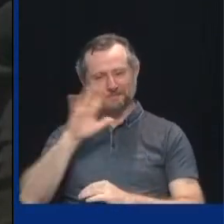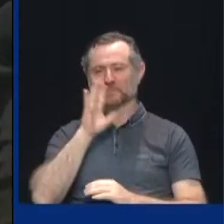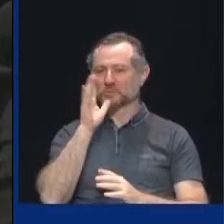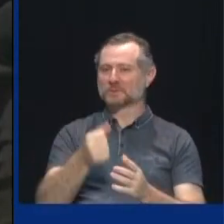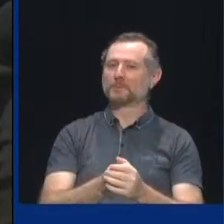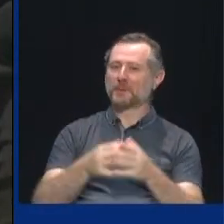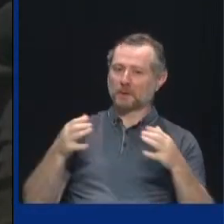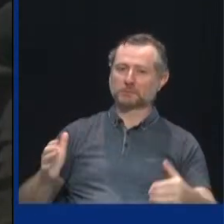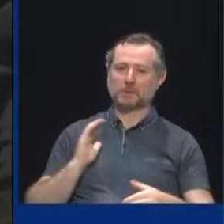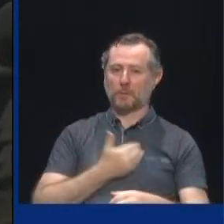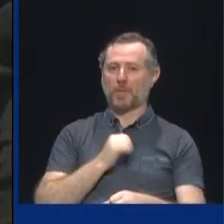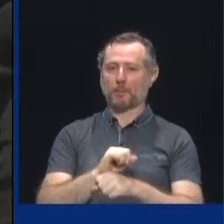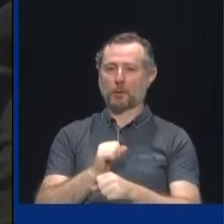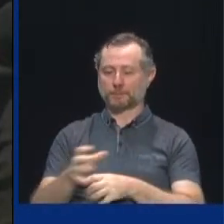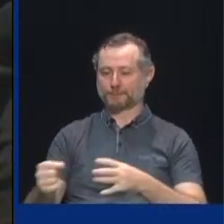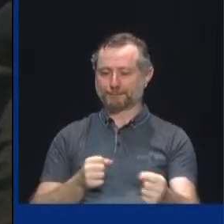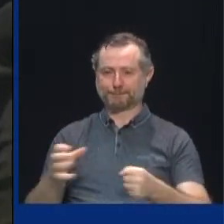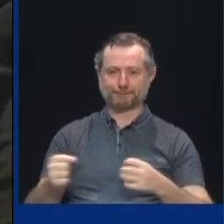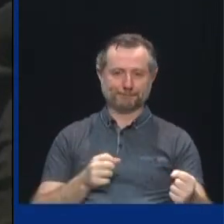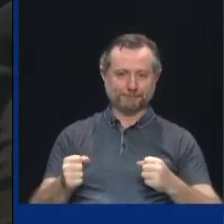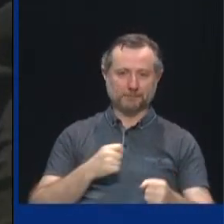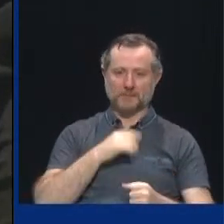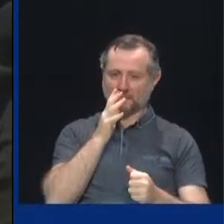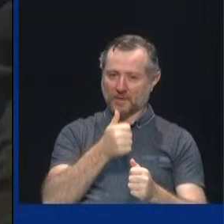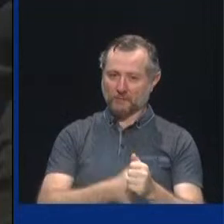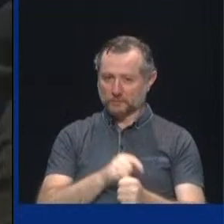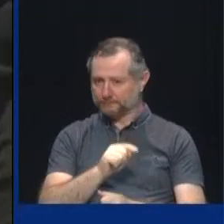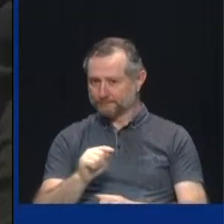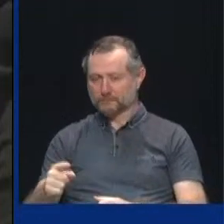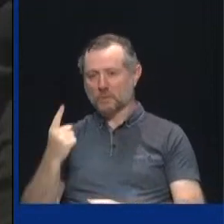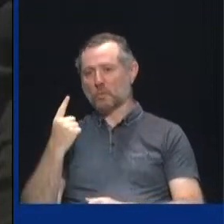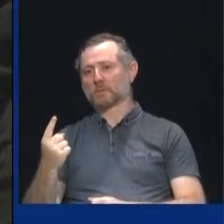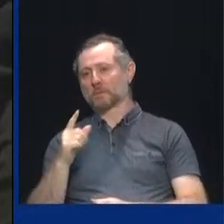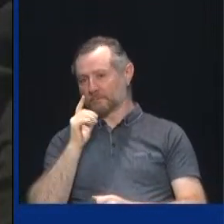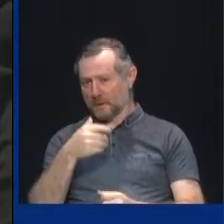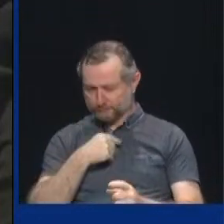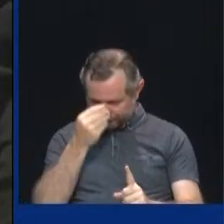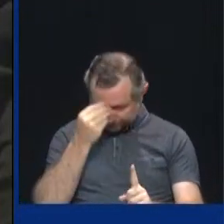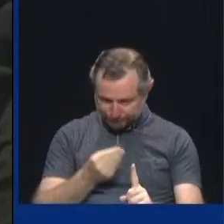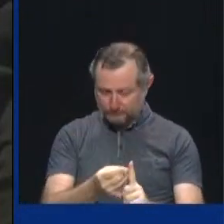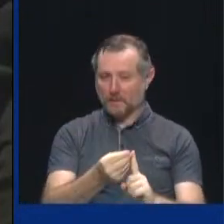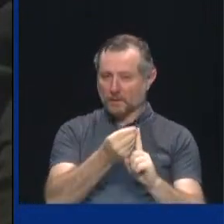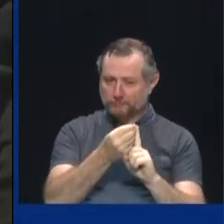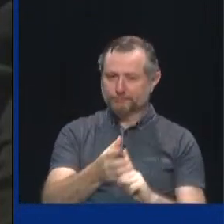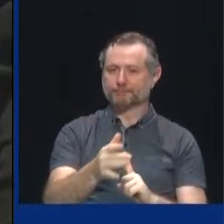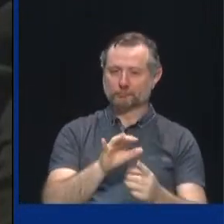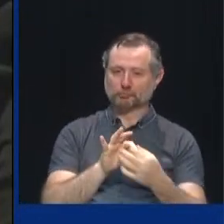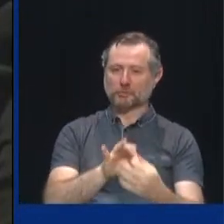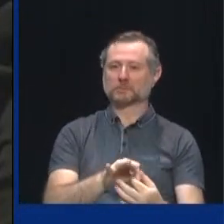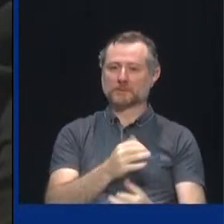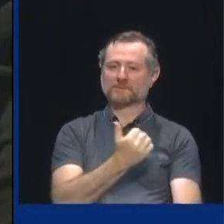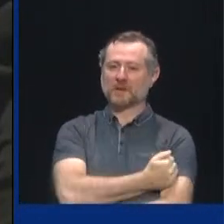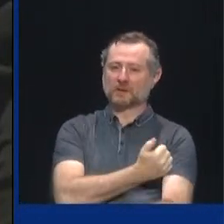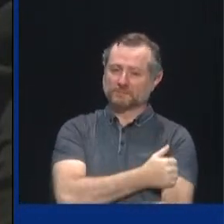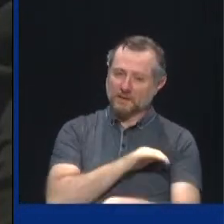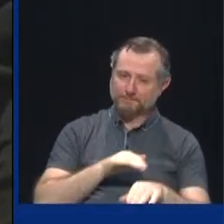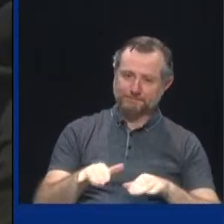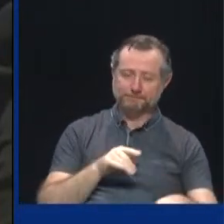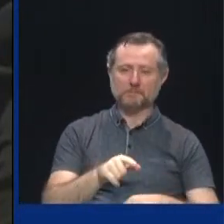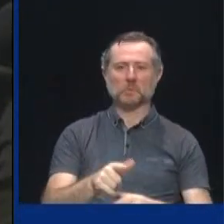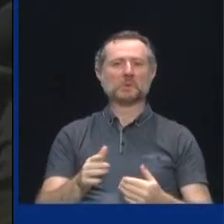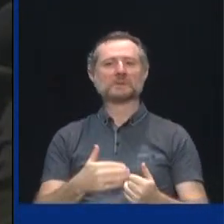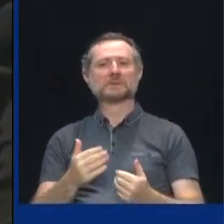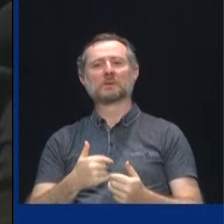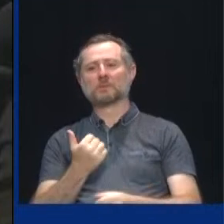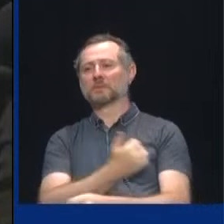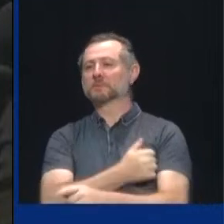sure everyone is accurately informed about the vaccine and that everyone has easy access to